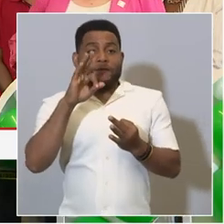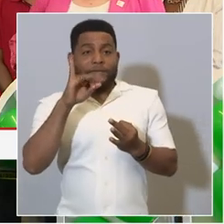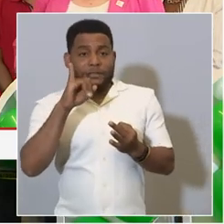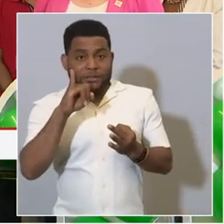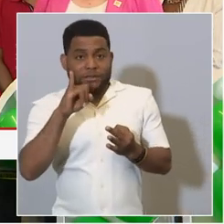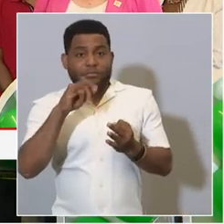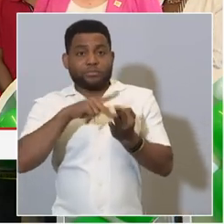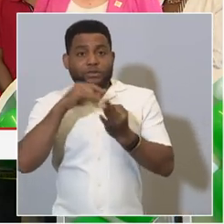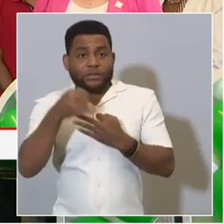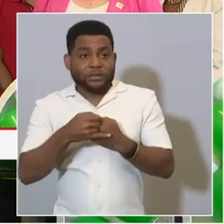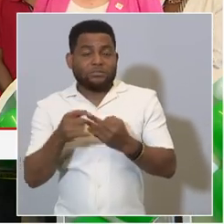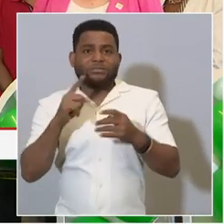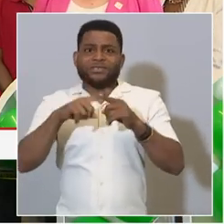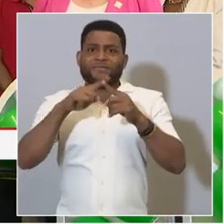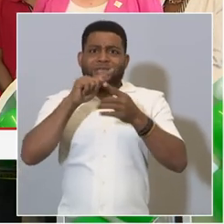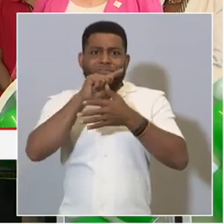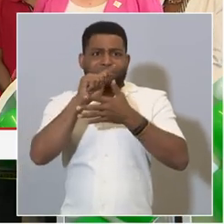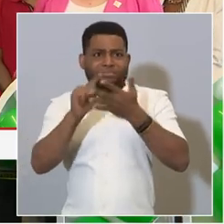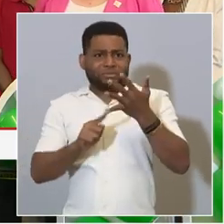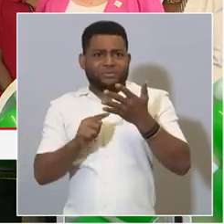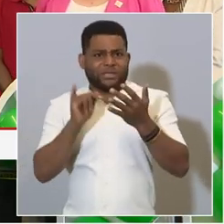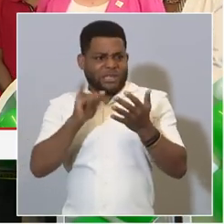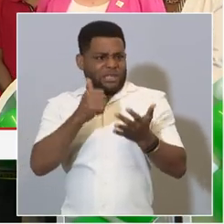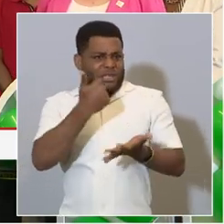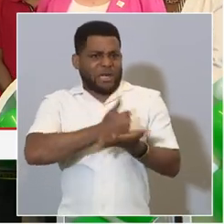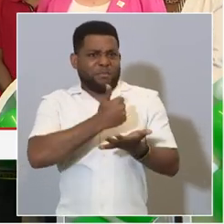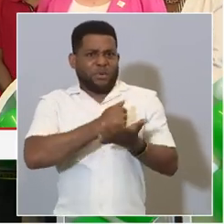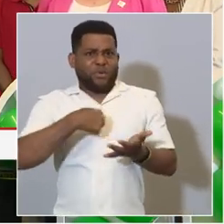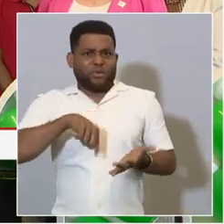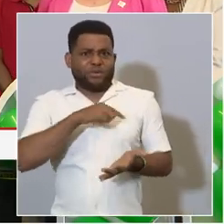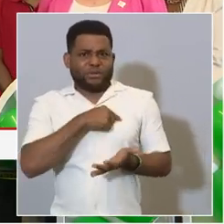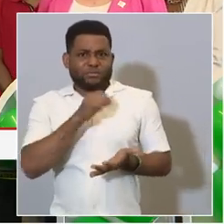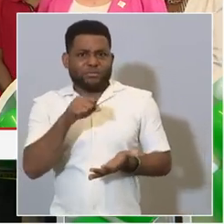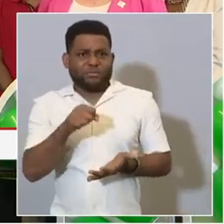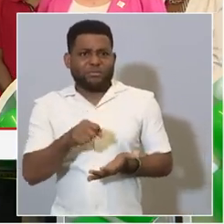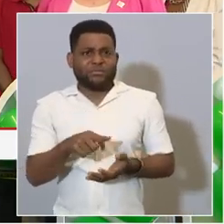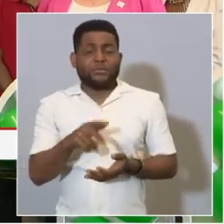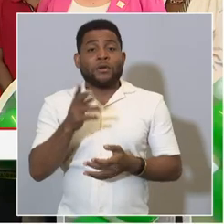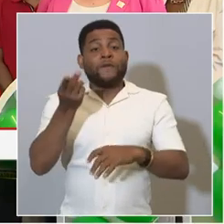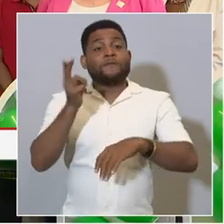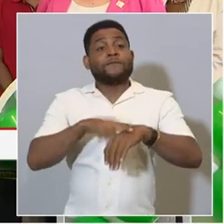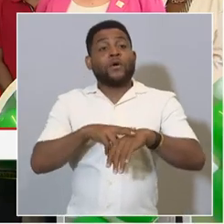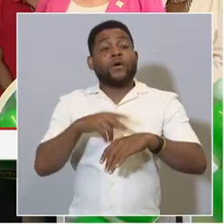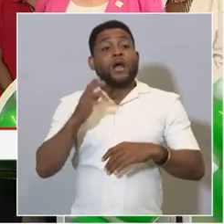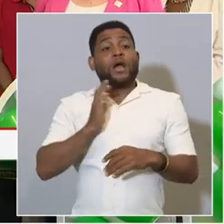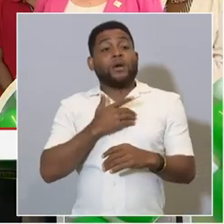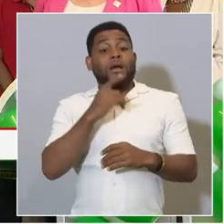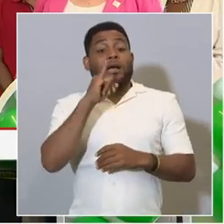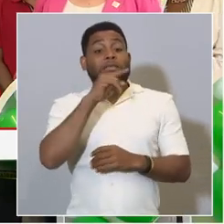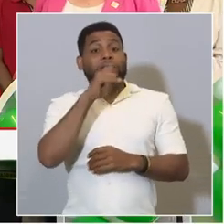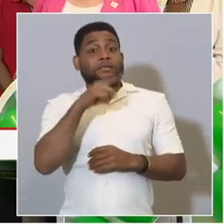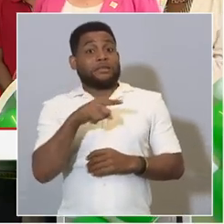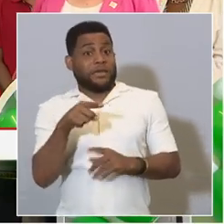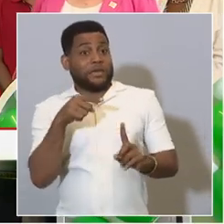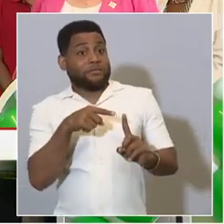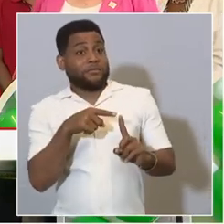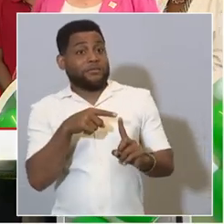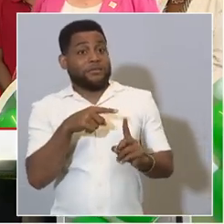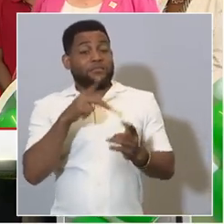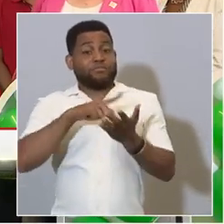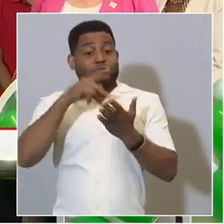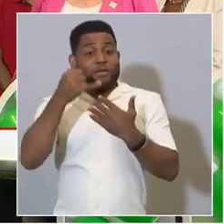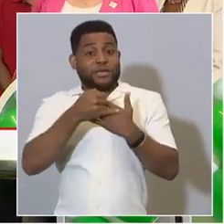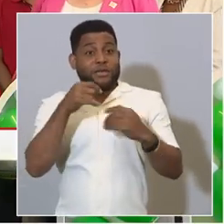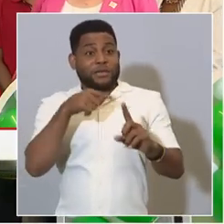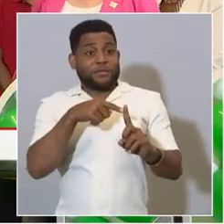all of that together helps us meet the goal. And then of course our IZ program, that every time a new building is built, we have affordable